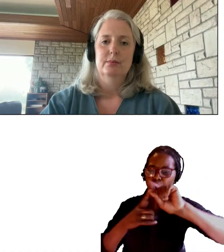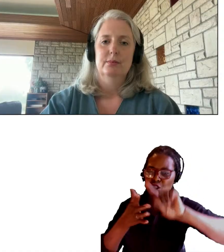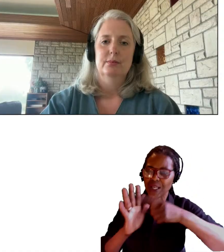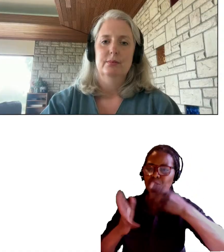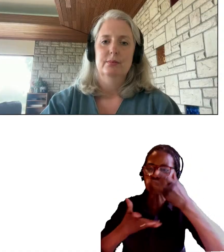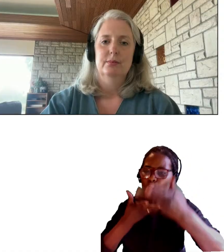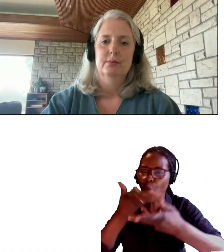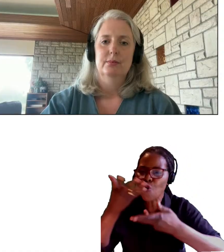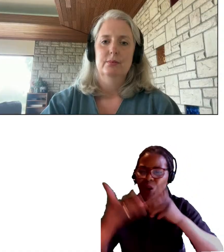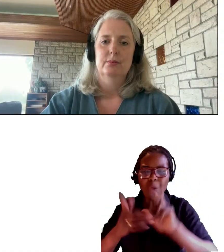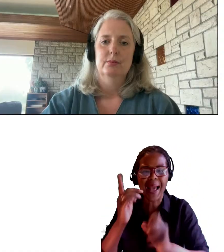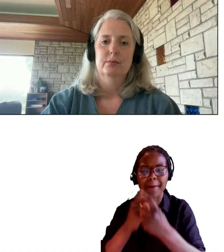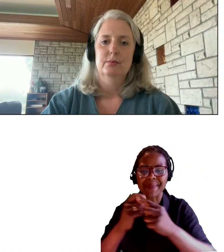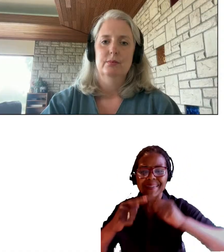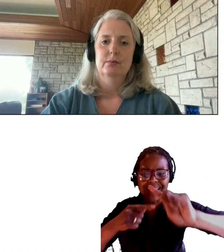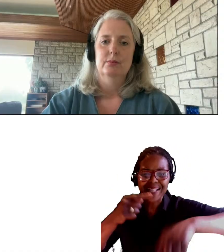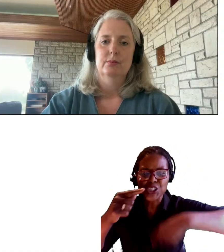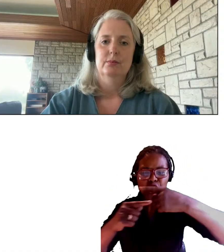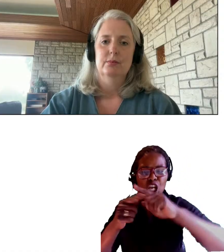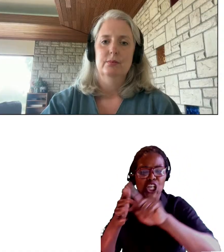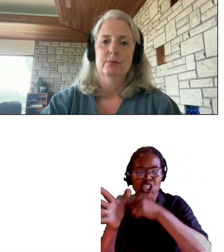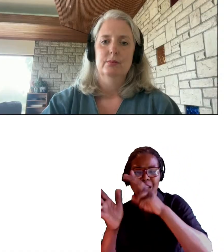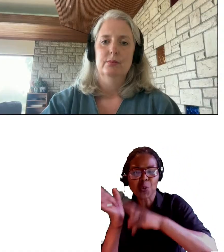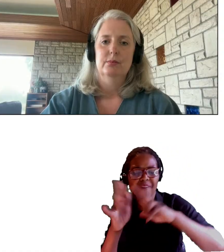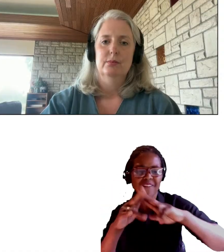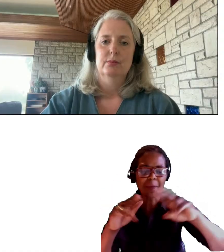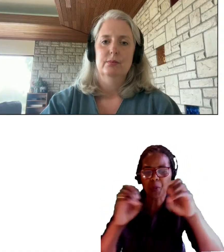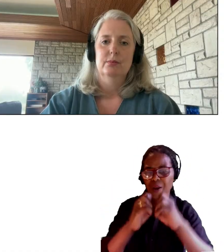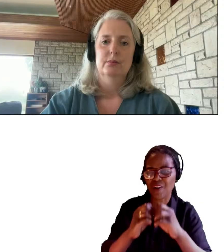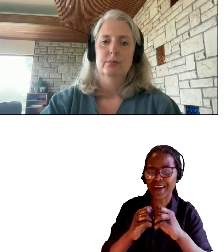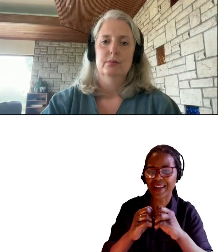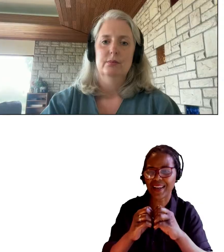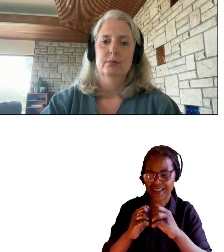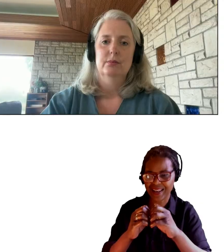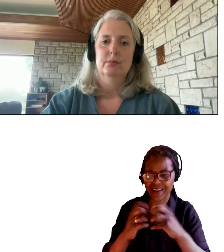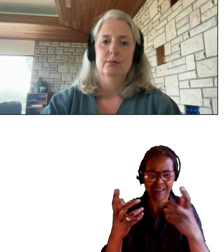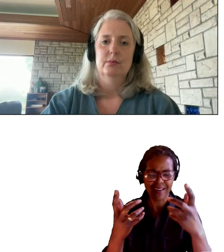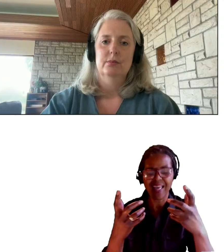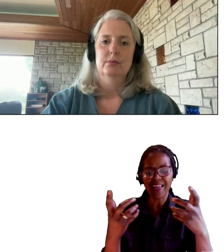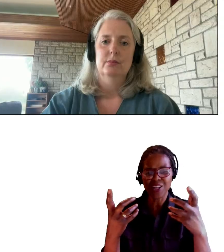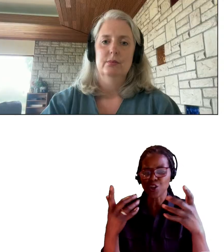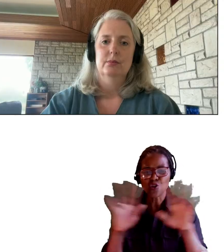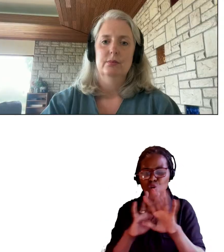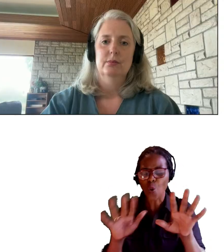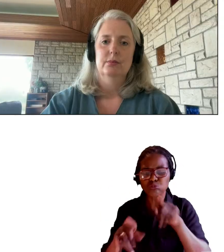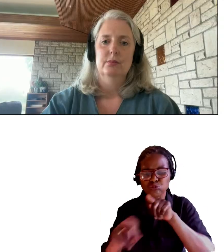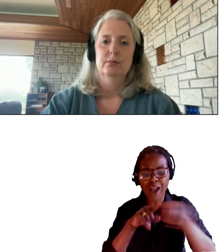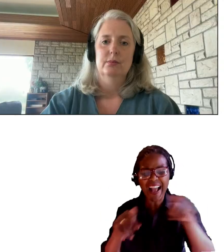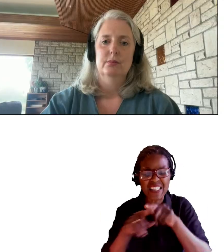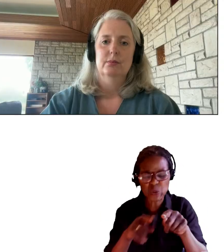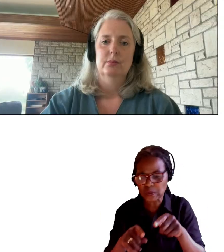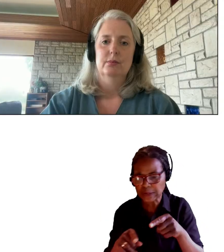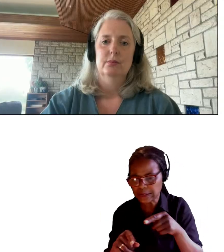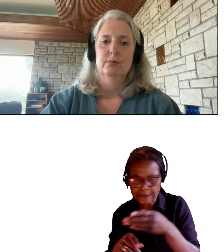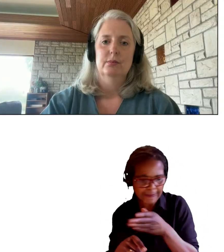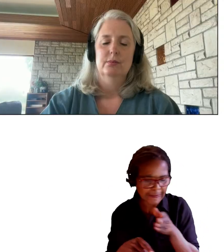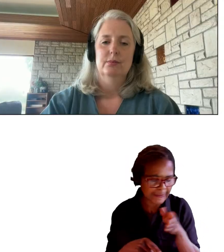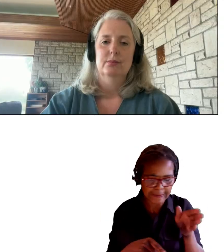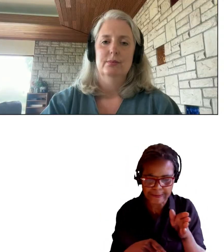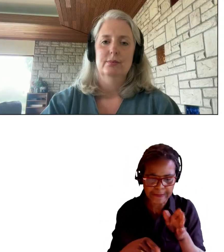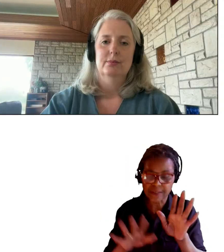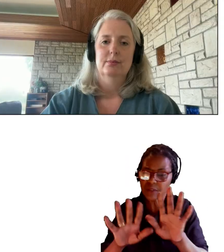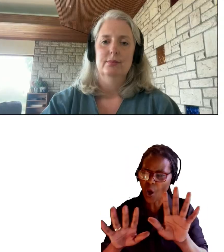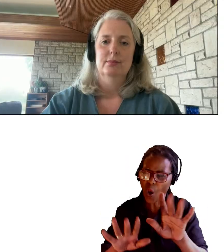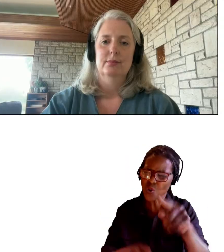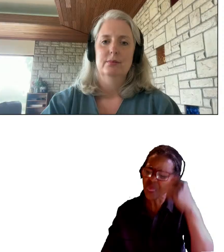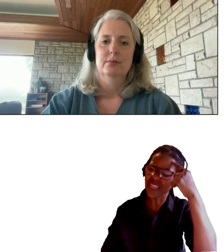next year, and where does it meet the funding? Don't try and squeeze it in to fit. Does our funding meet